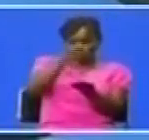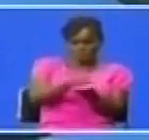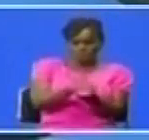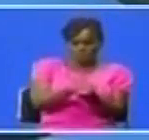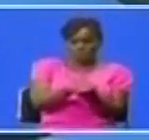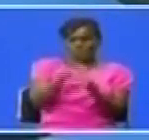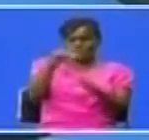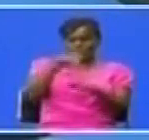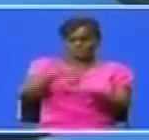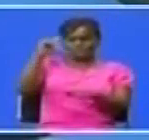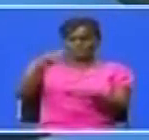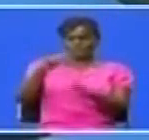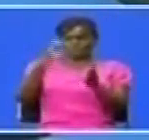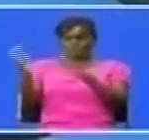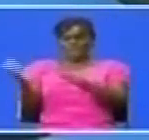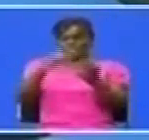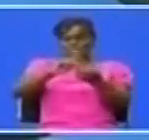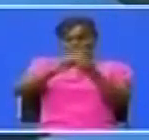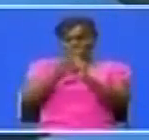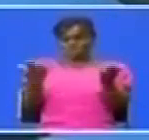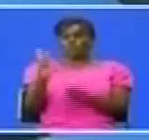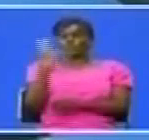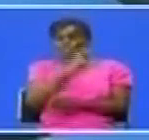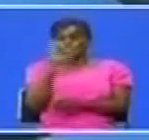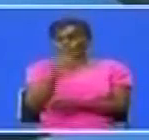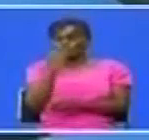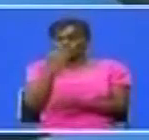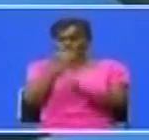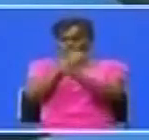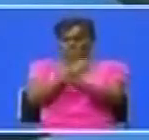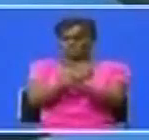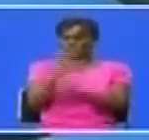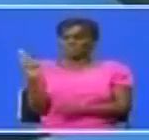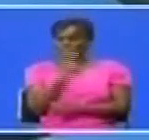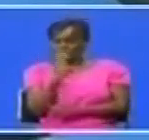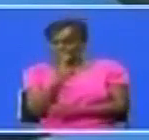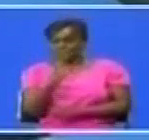latter effects of climate change or risk putting the country's food security at risk.